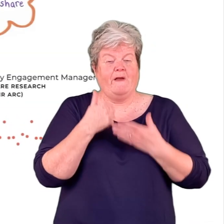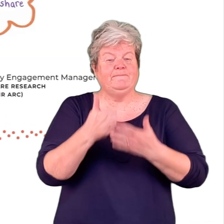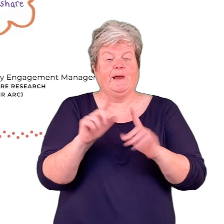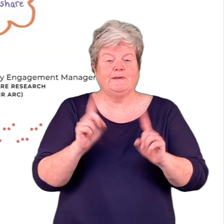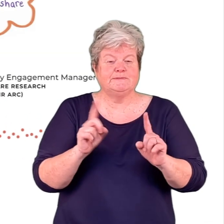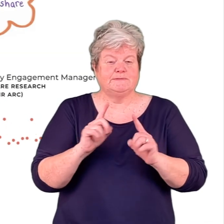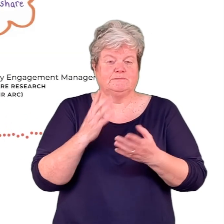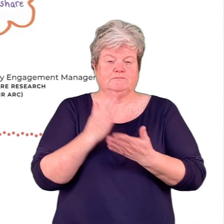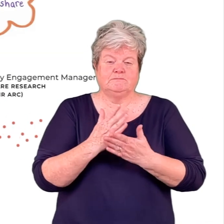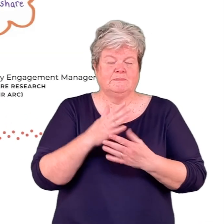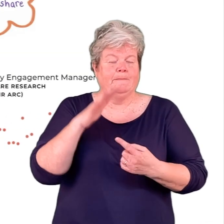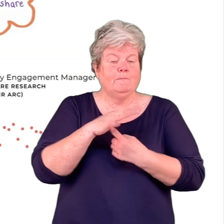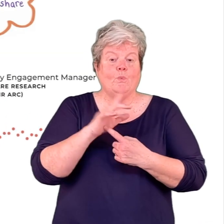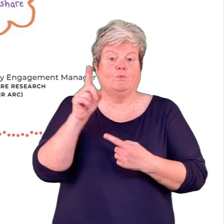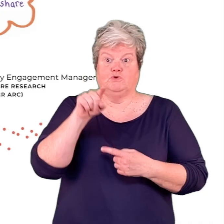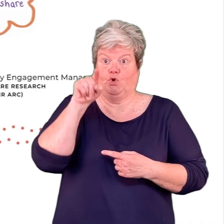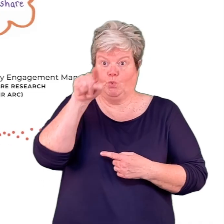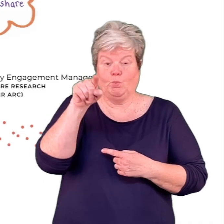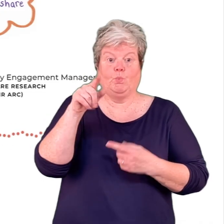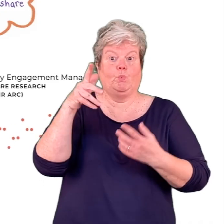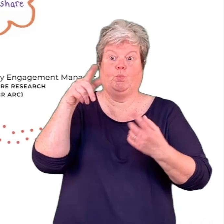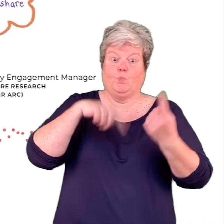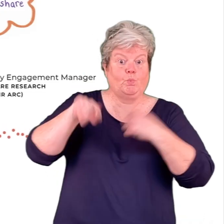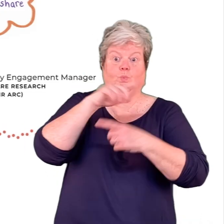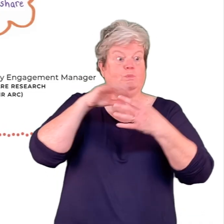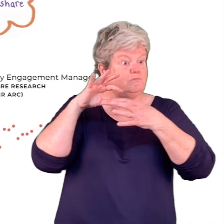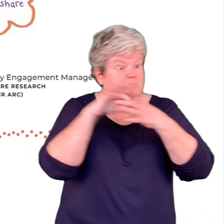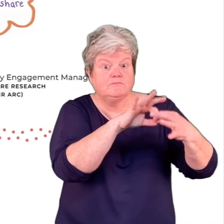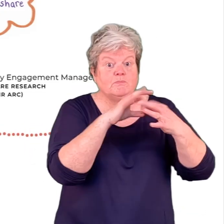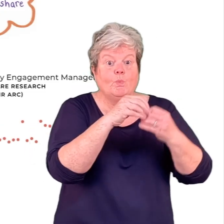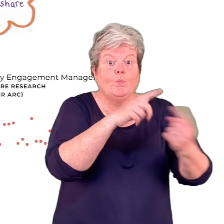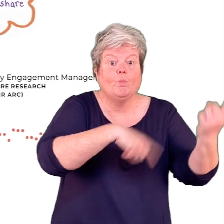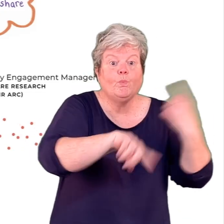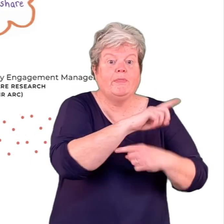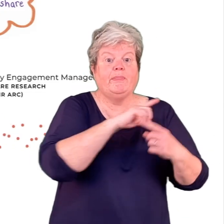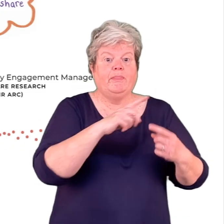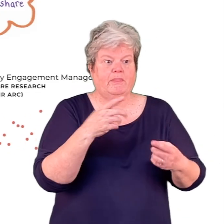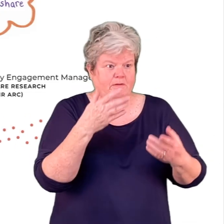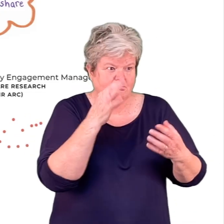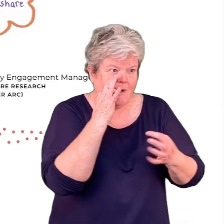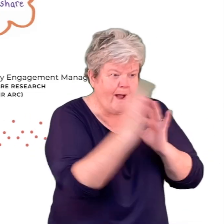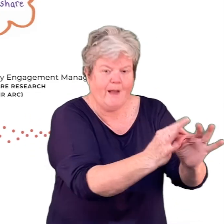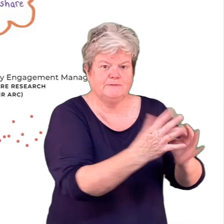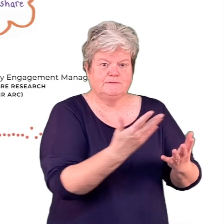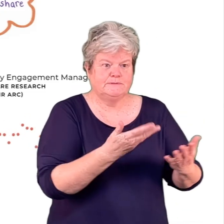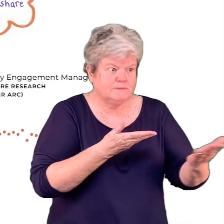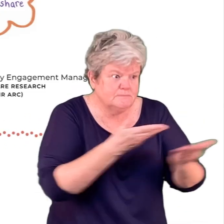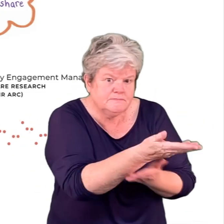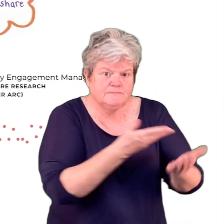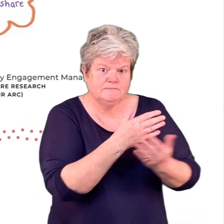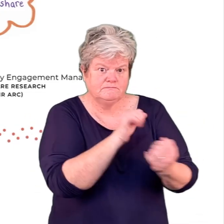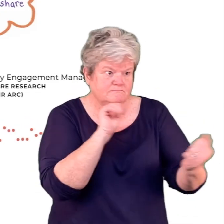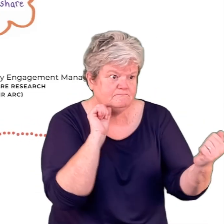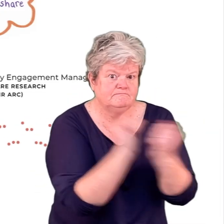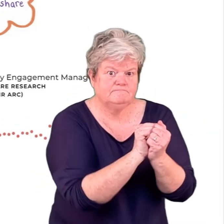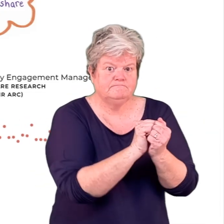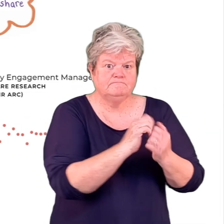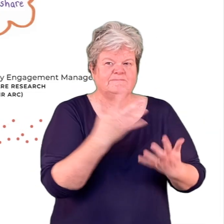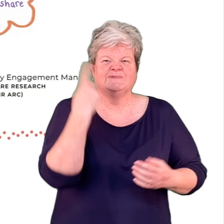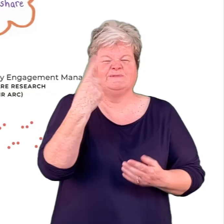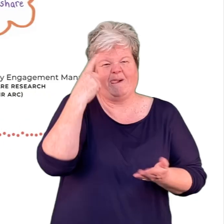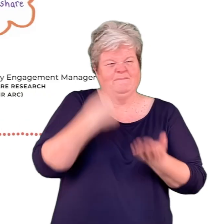Our advice is always to make sure that wherever possible, researchers approach individual service users, people with lived experience and